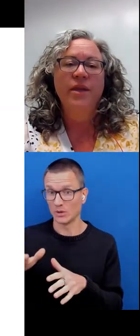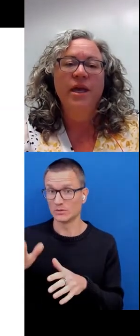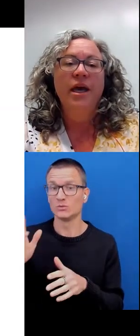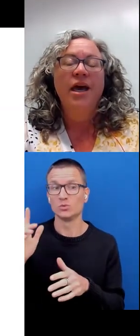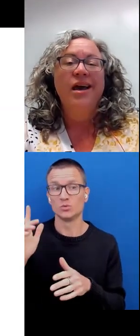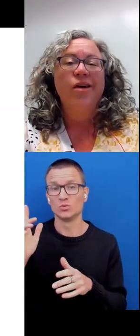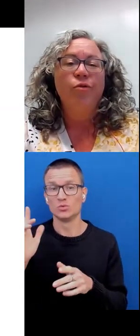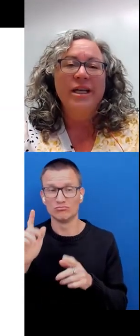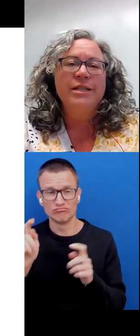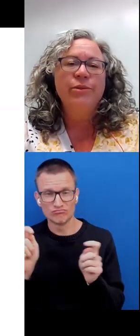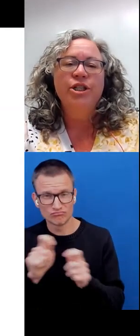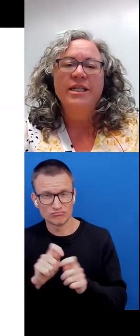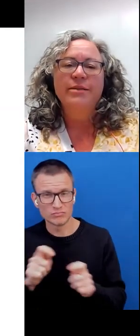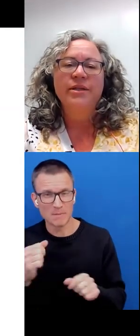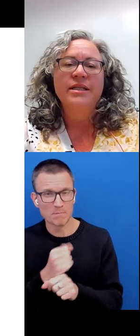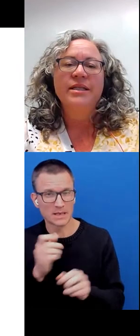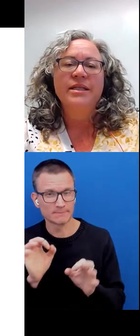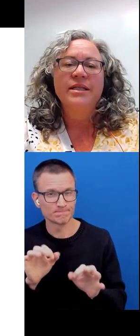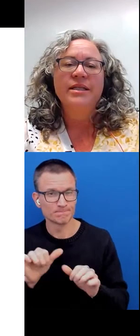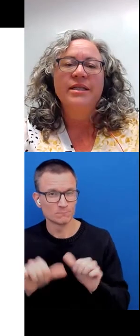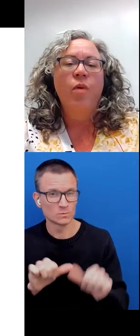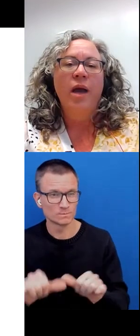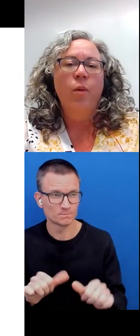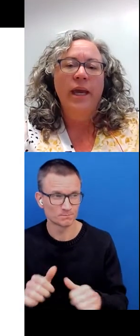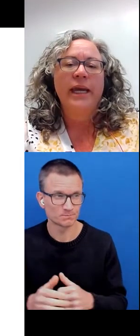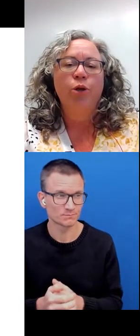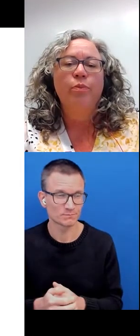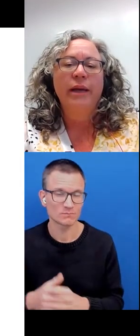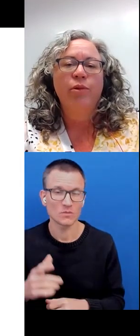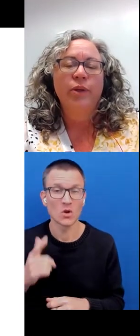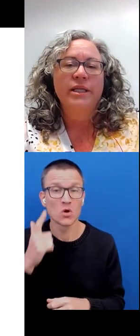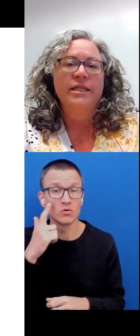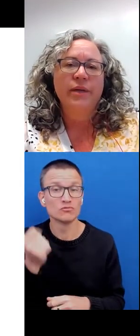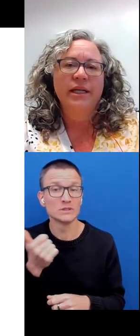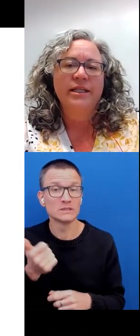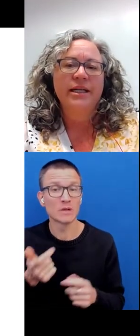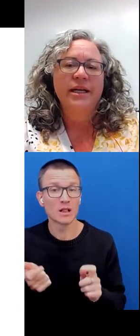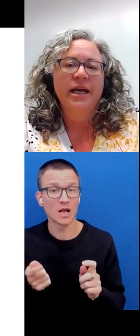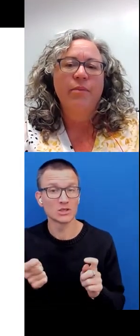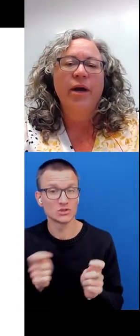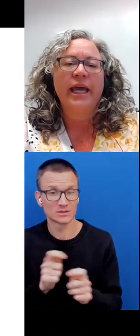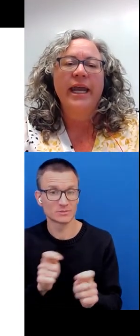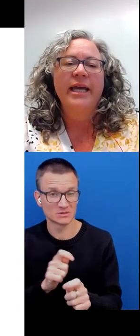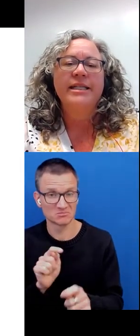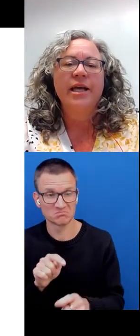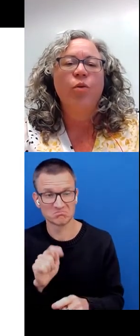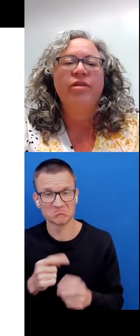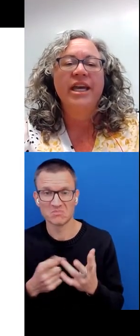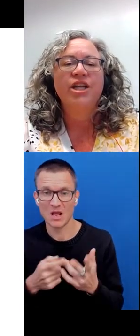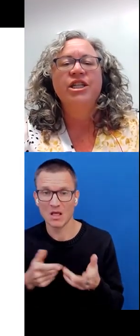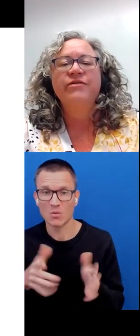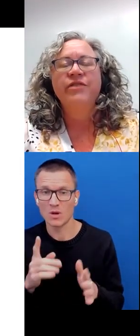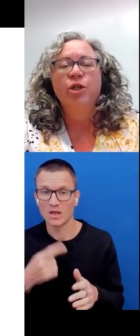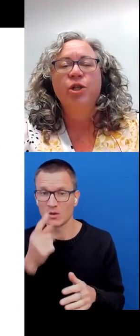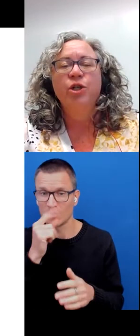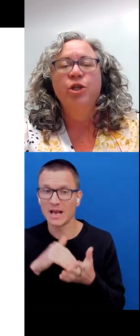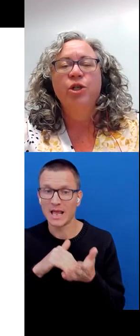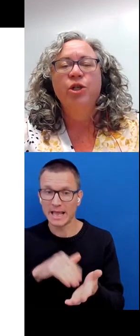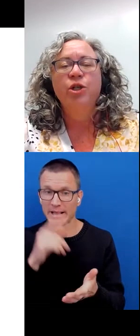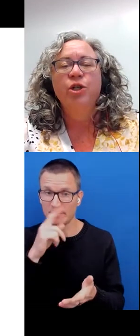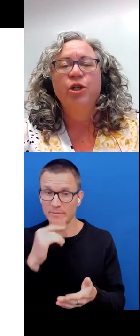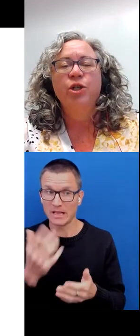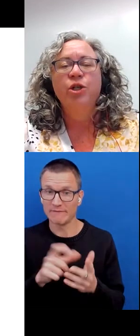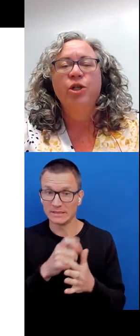could. Reasonable adjustments are another way we can help people with disability by connecting with each individual